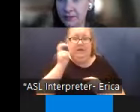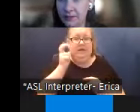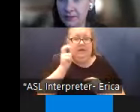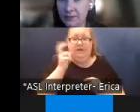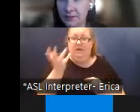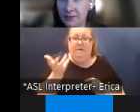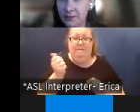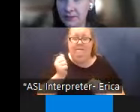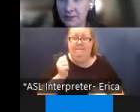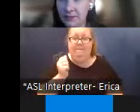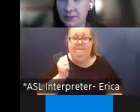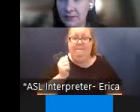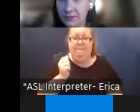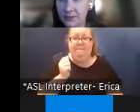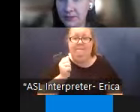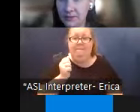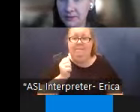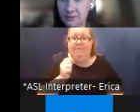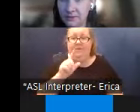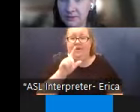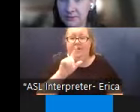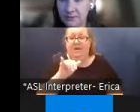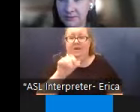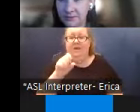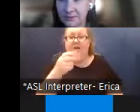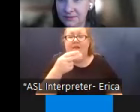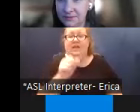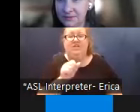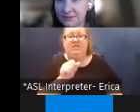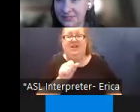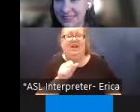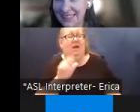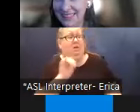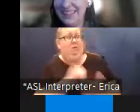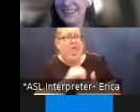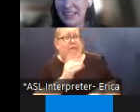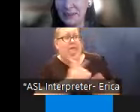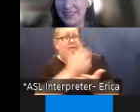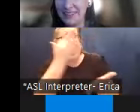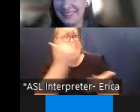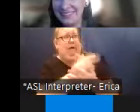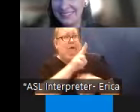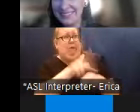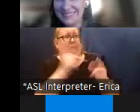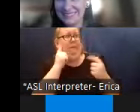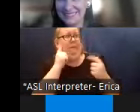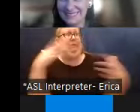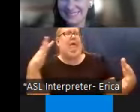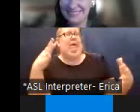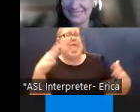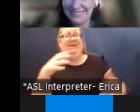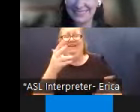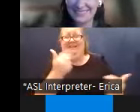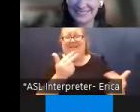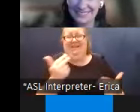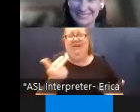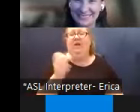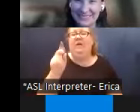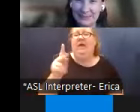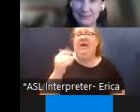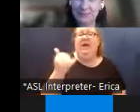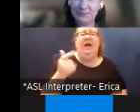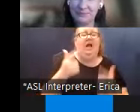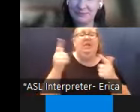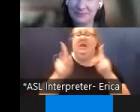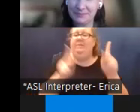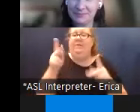hearing you, Alicia. Oh, that's rare. Usually I'm too loud. That's better. A lot of people don't want